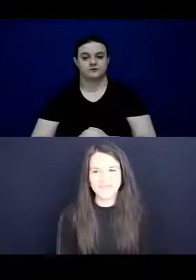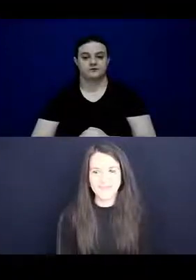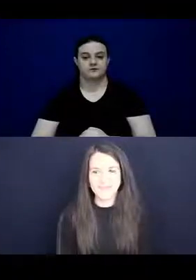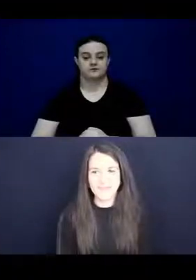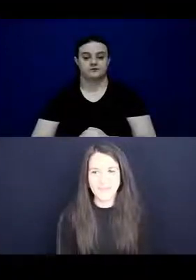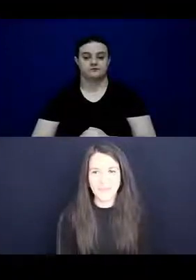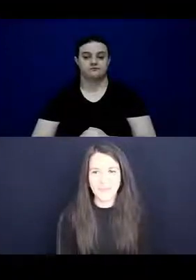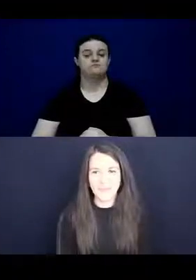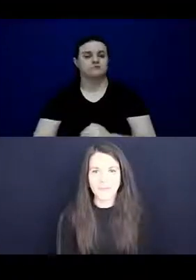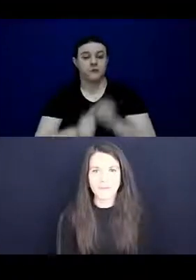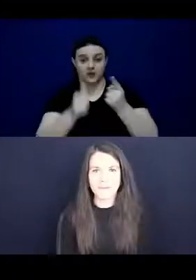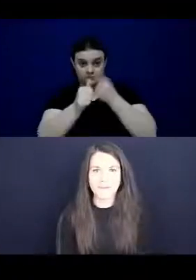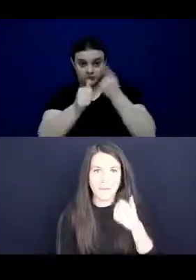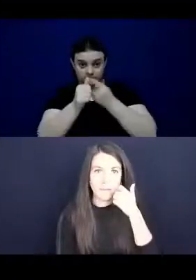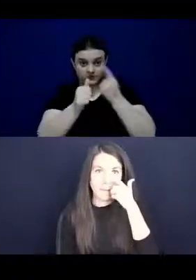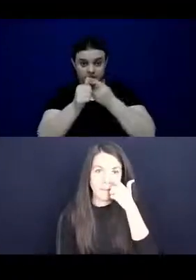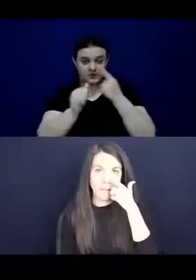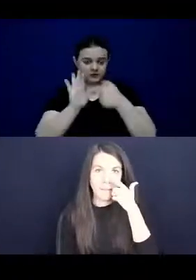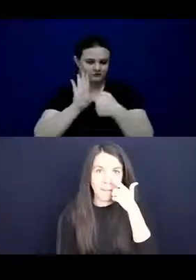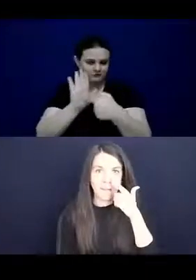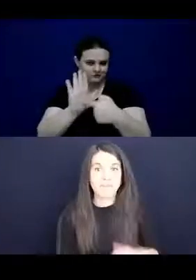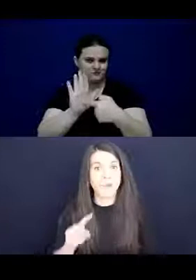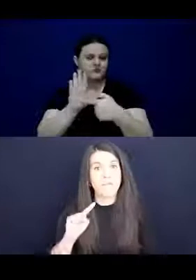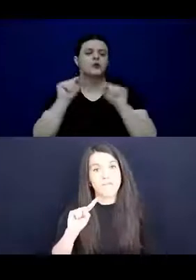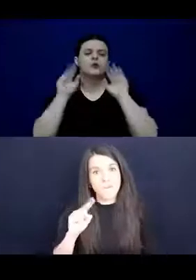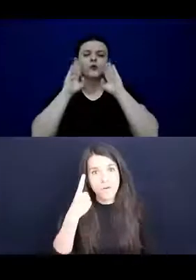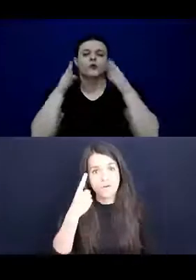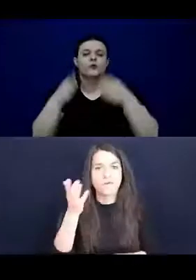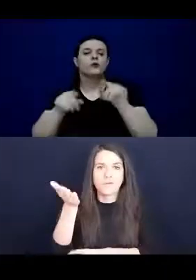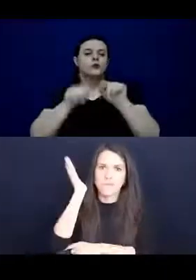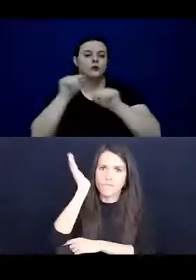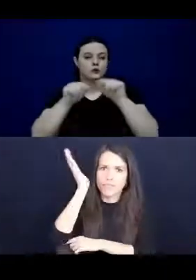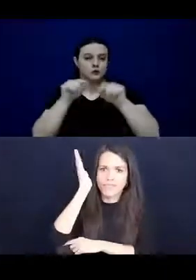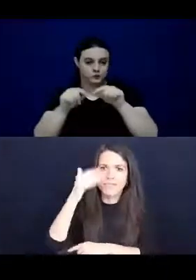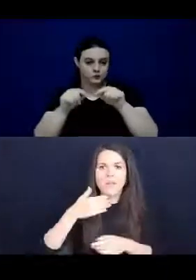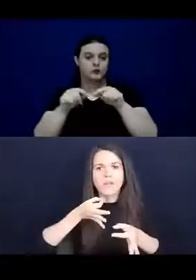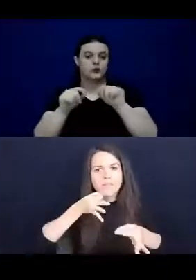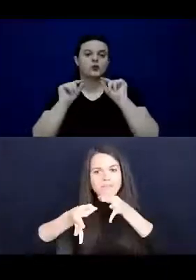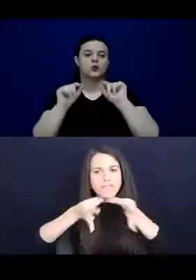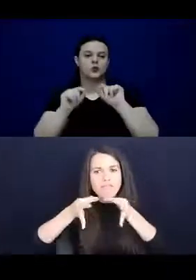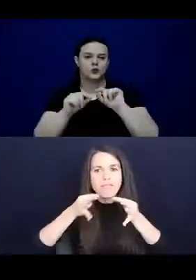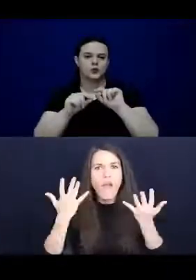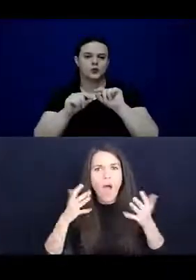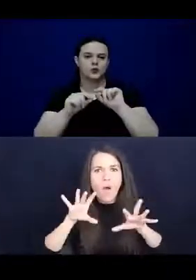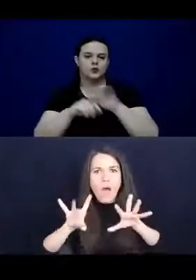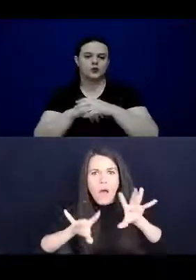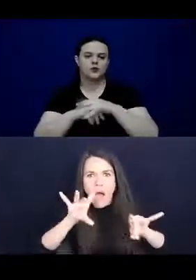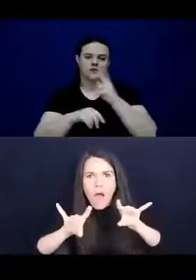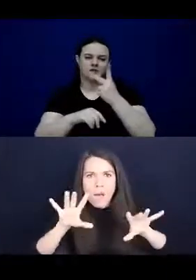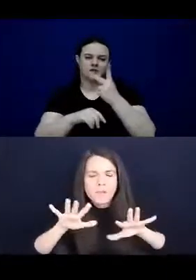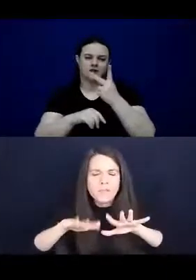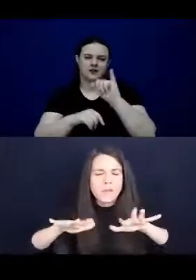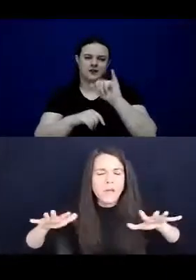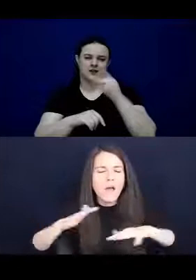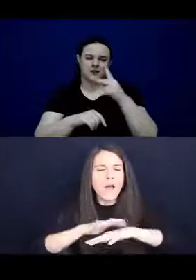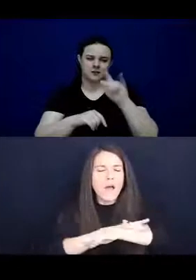The first part of the presentation will focus on this idea of haptic, intelligent, personalized interfaces,